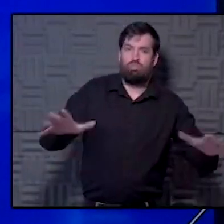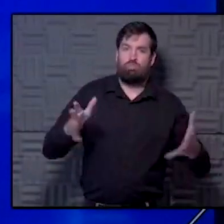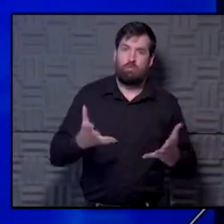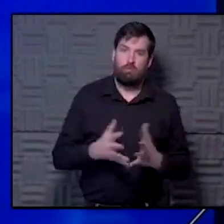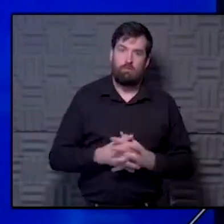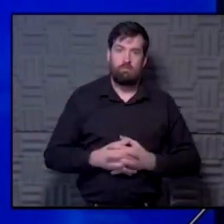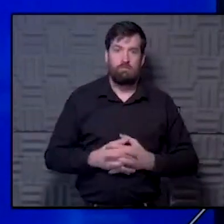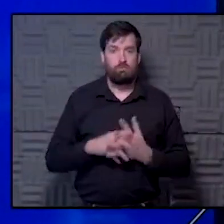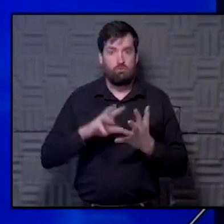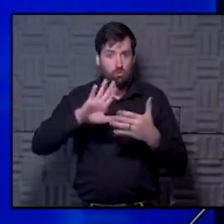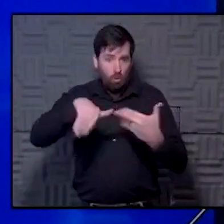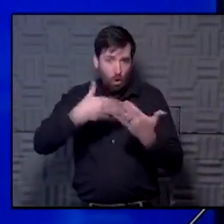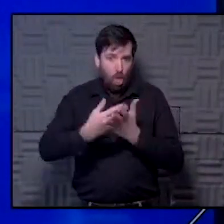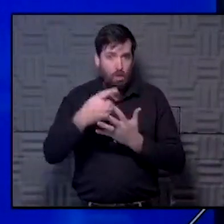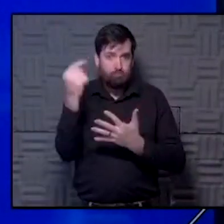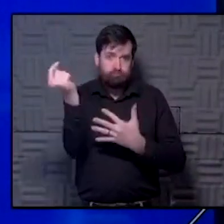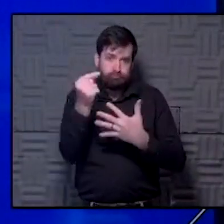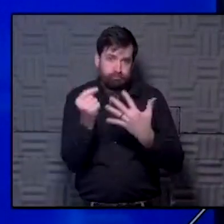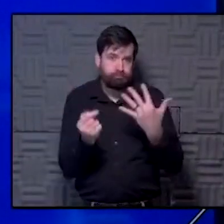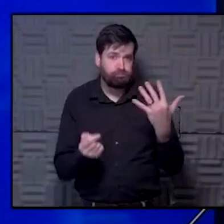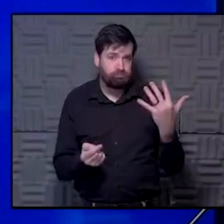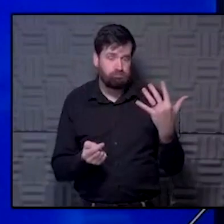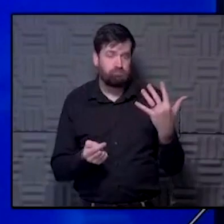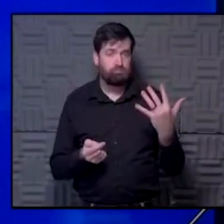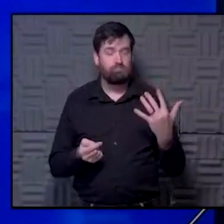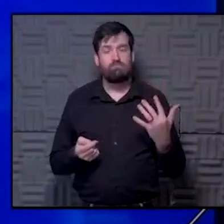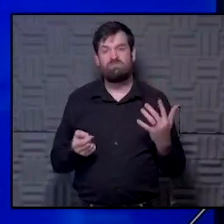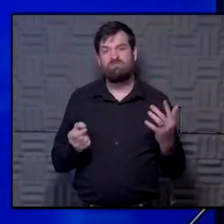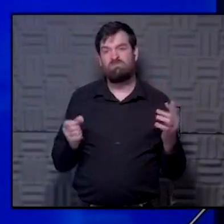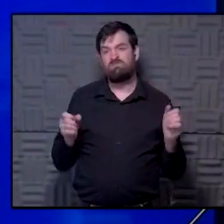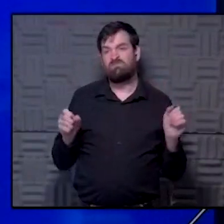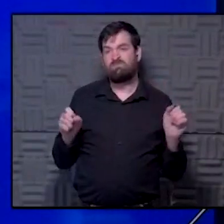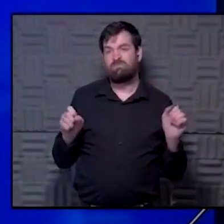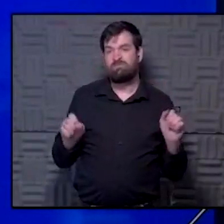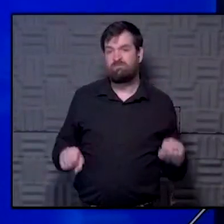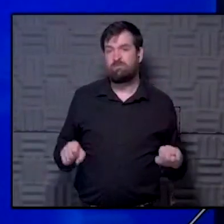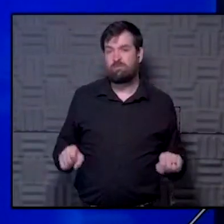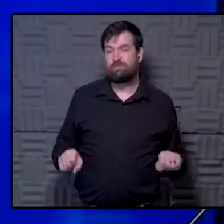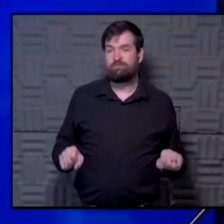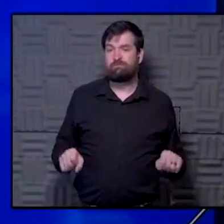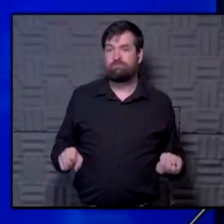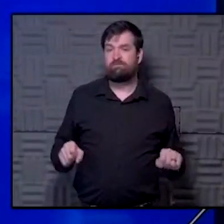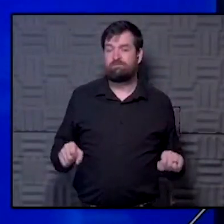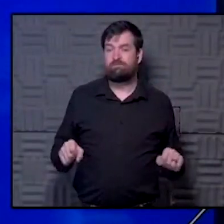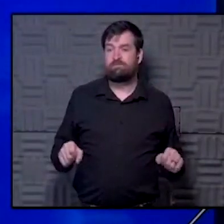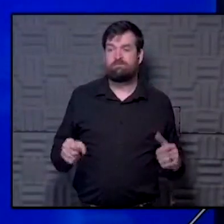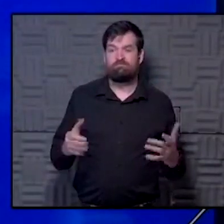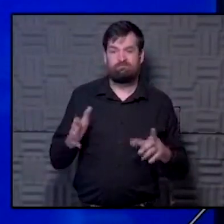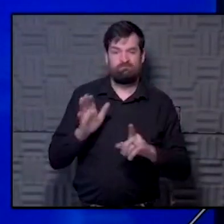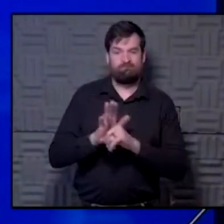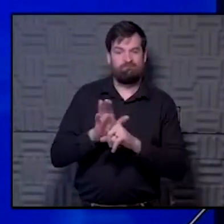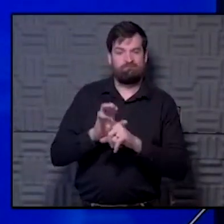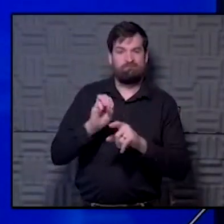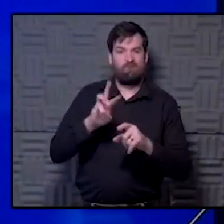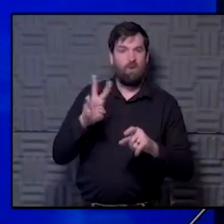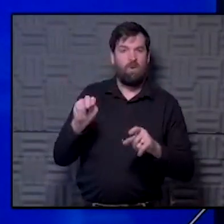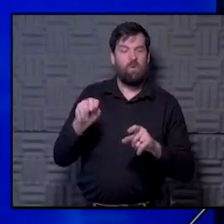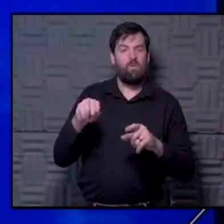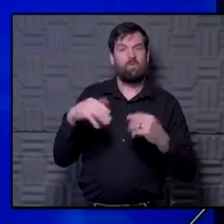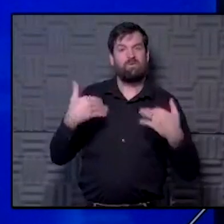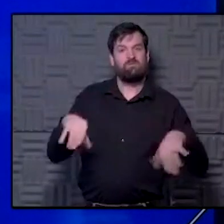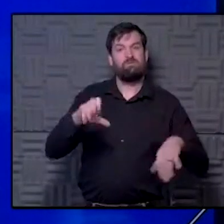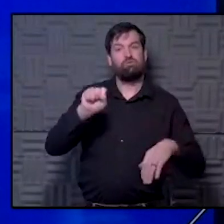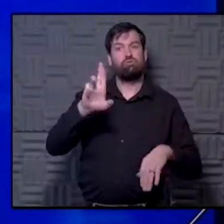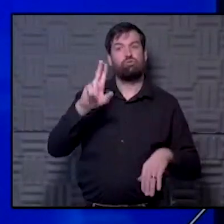of those factors very much could be a recipe for its own sort of super spreader event in